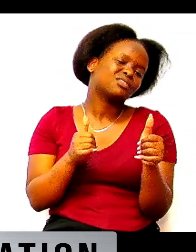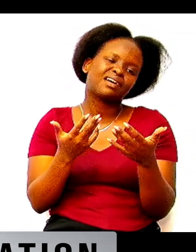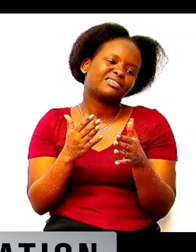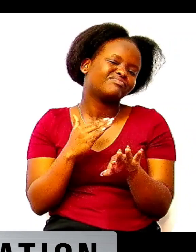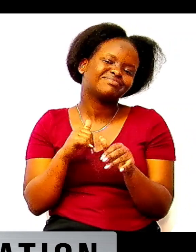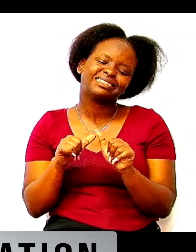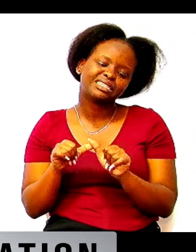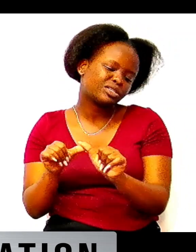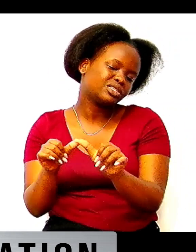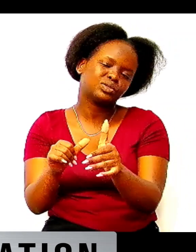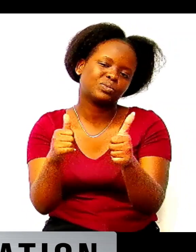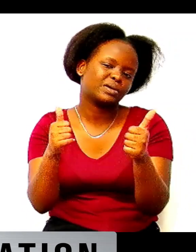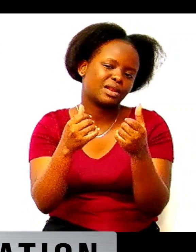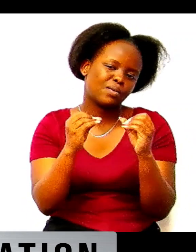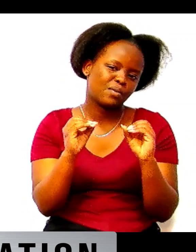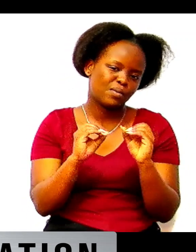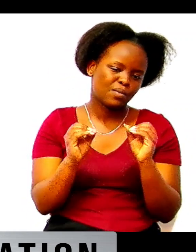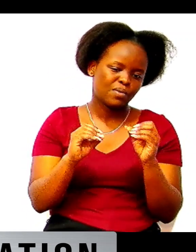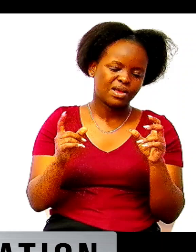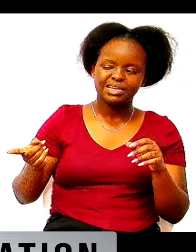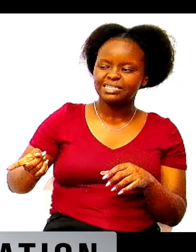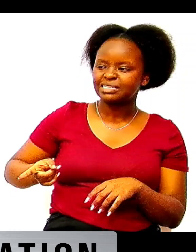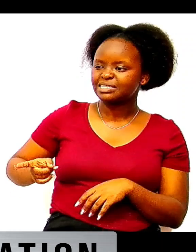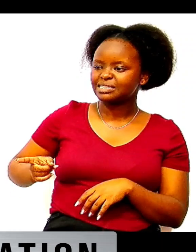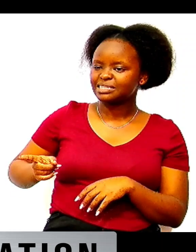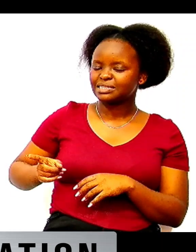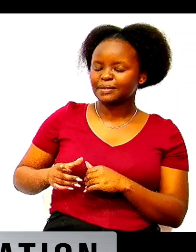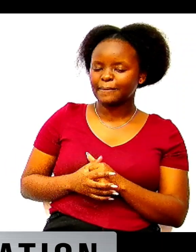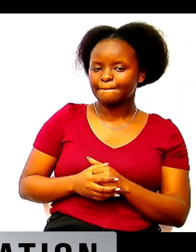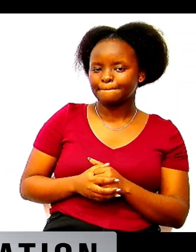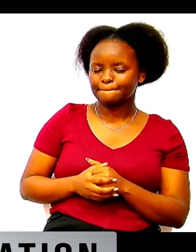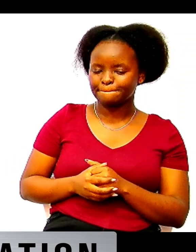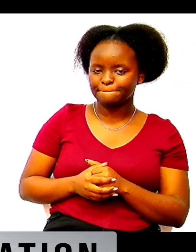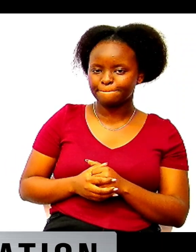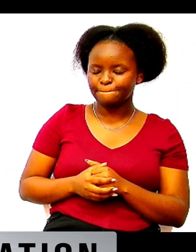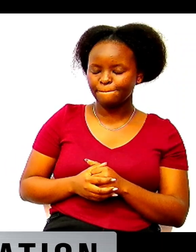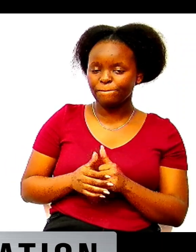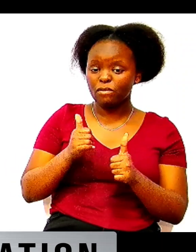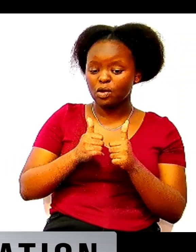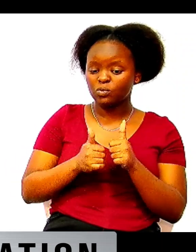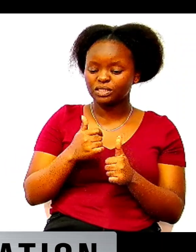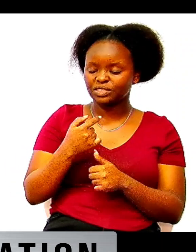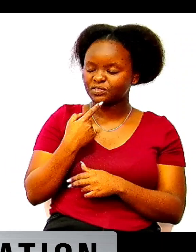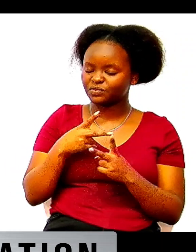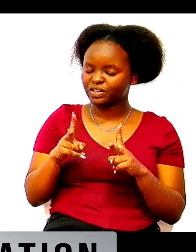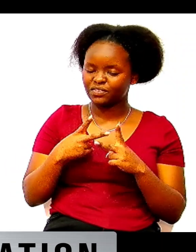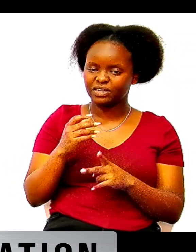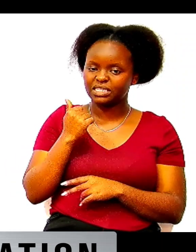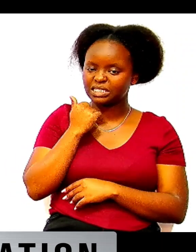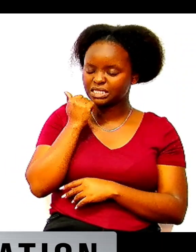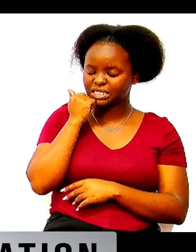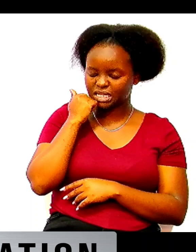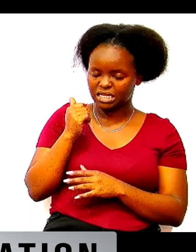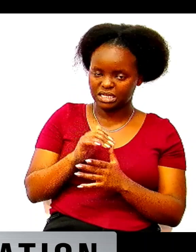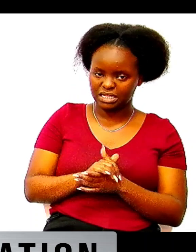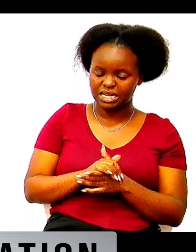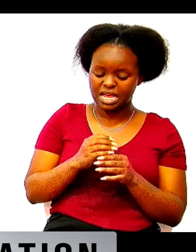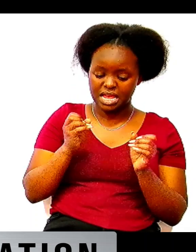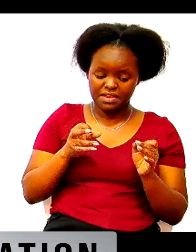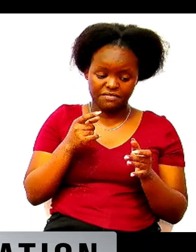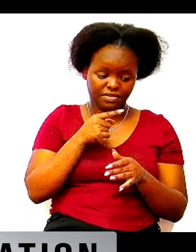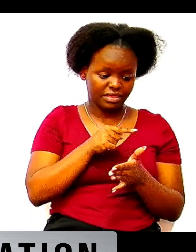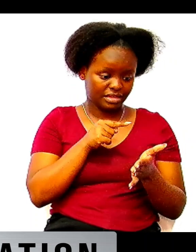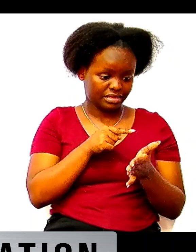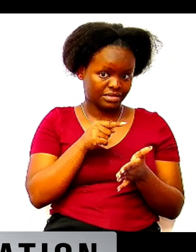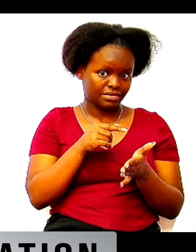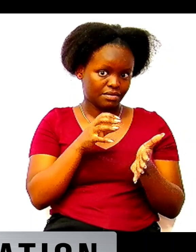been certified to run. Which is unfortunate, Jonah, Right. because you see, if this matter had been